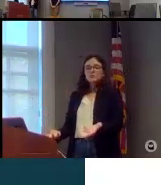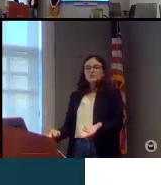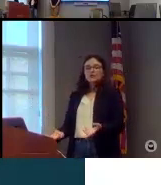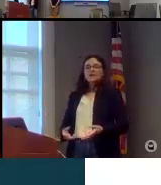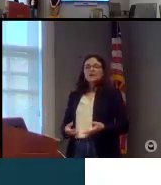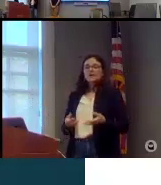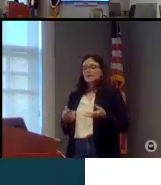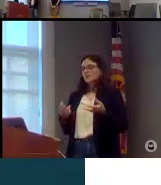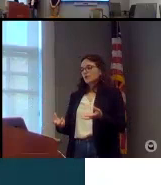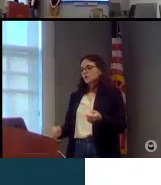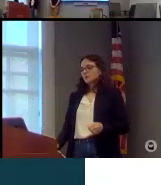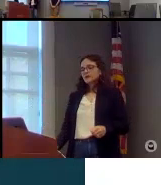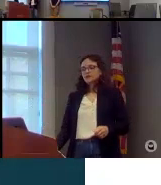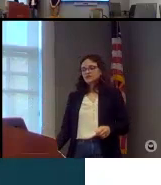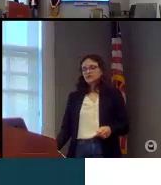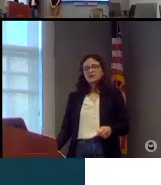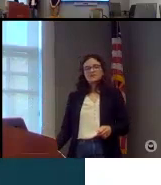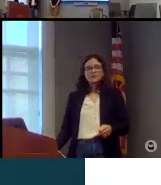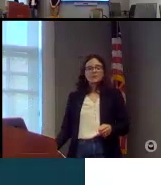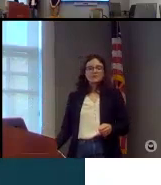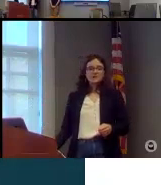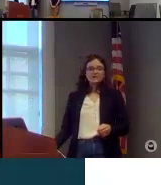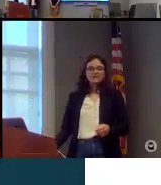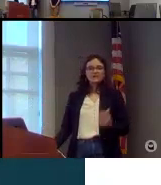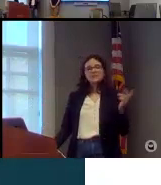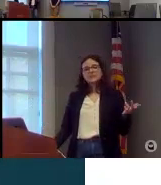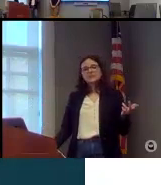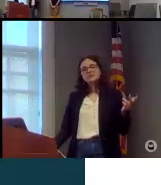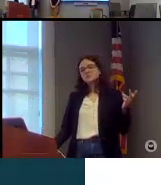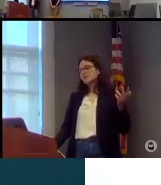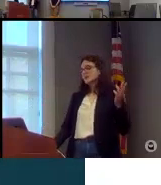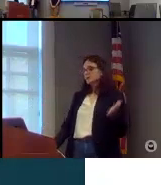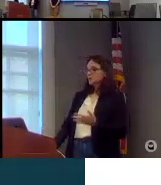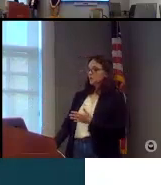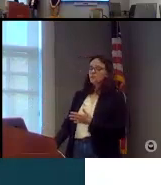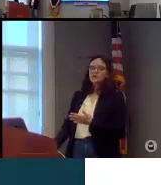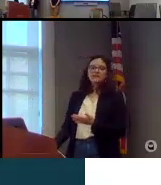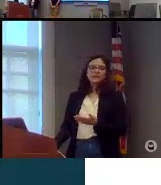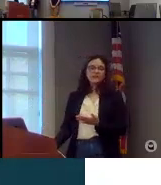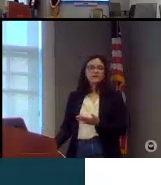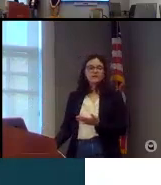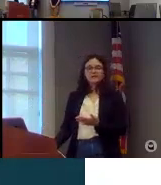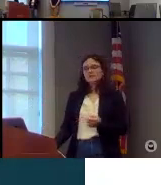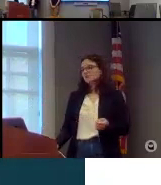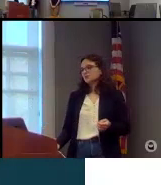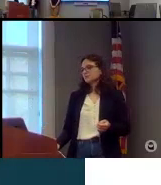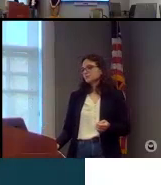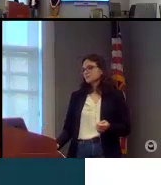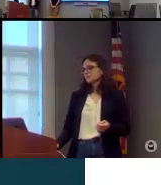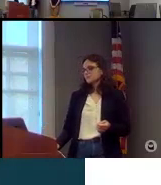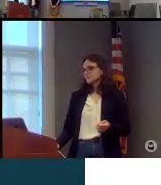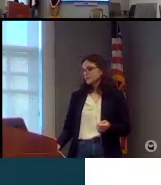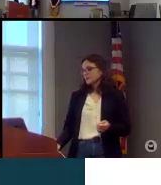to inform a partial replication of Braithwaite and Johnson. And as Gregory mentioned, we are aiming towards fully dynamic modeling in the